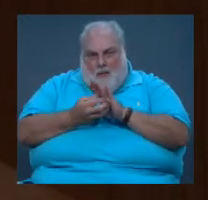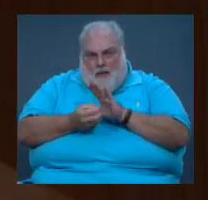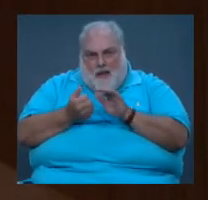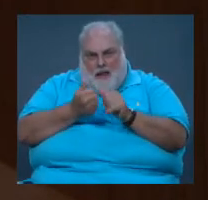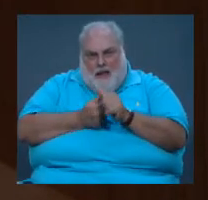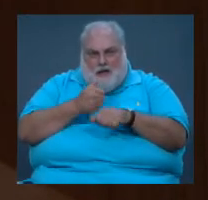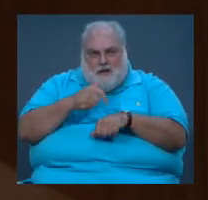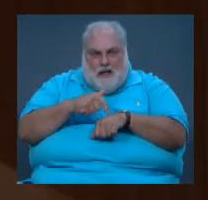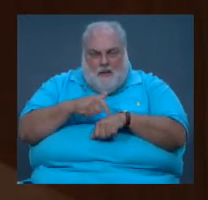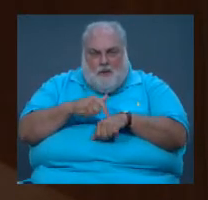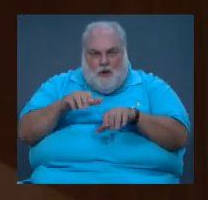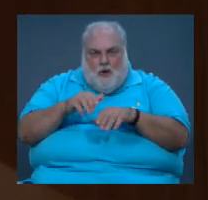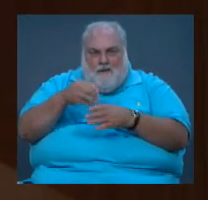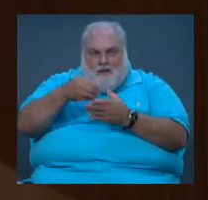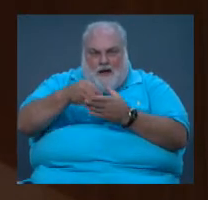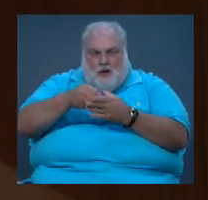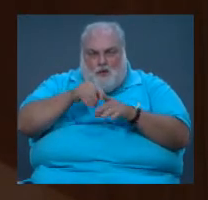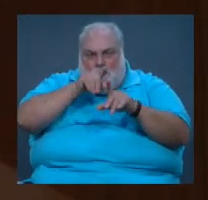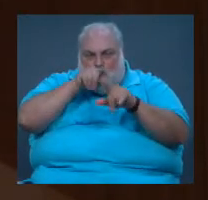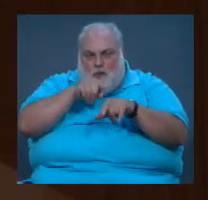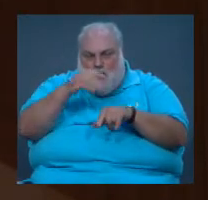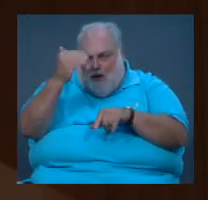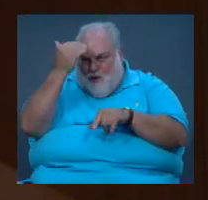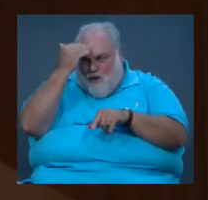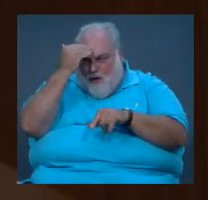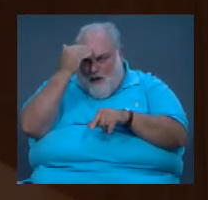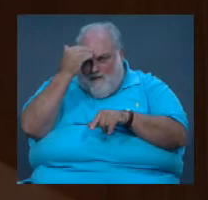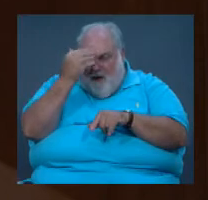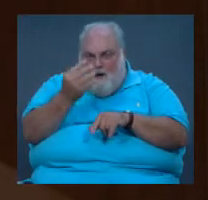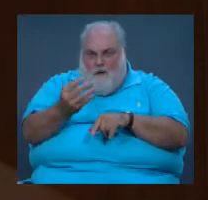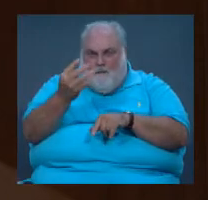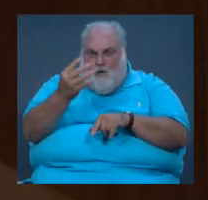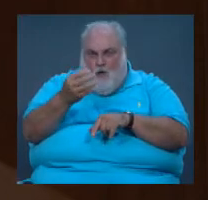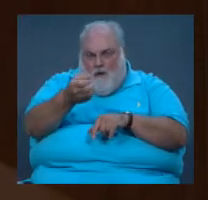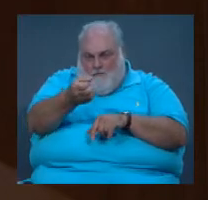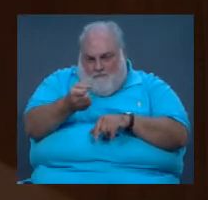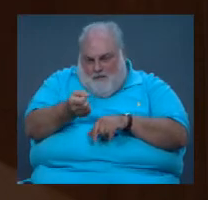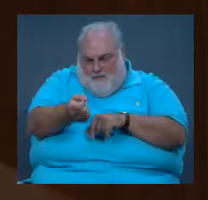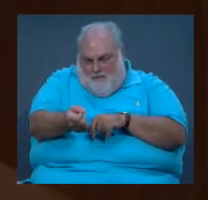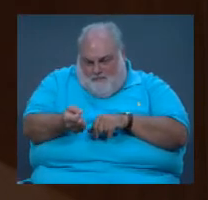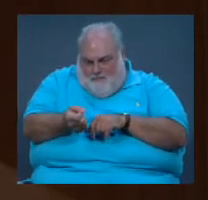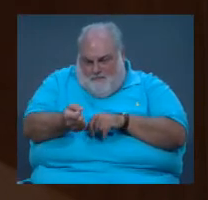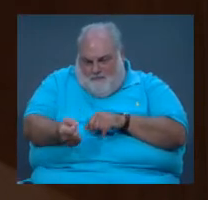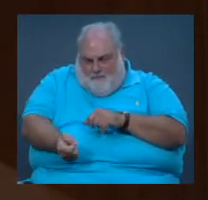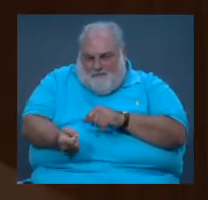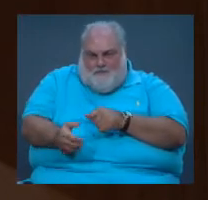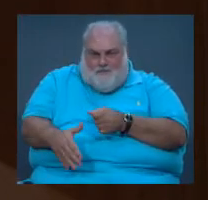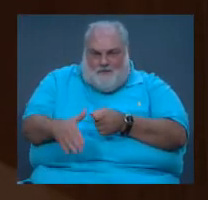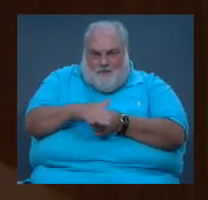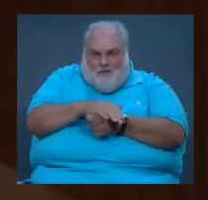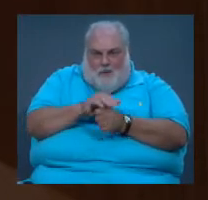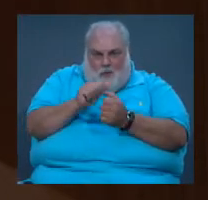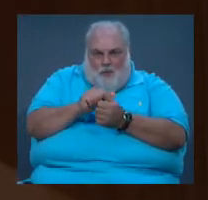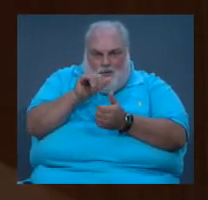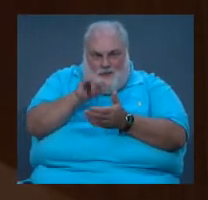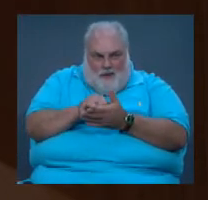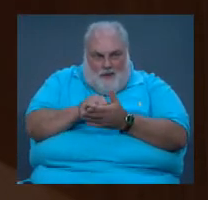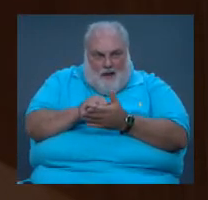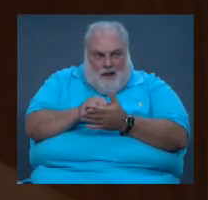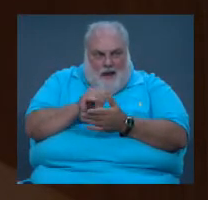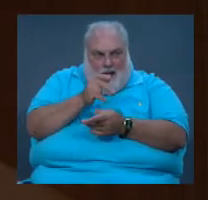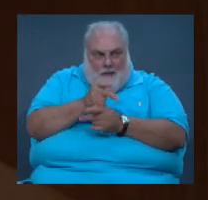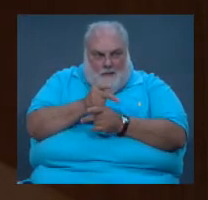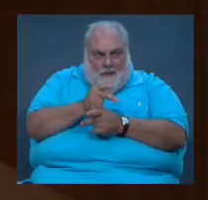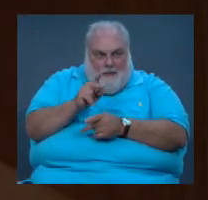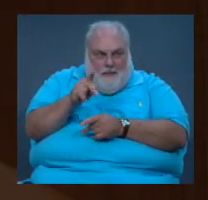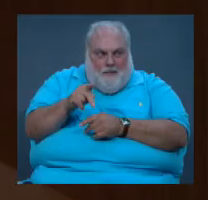a financial report. I know I have 4 filing cabinets in my house that are all filled with all this stuff, and I like to keep up